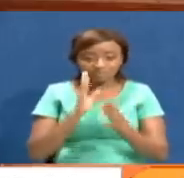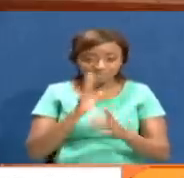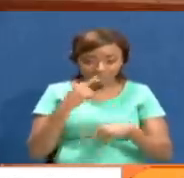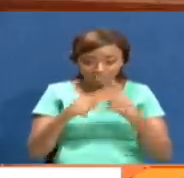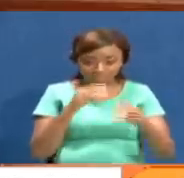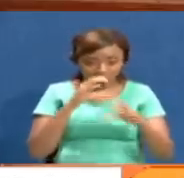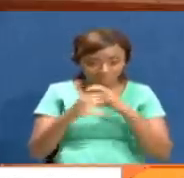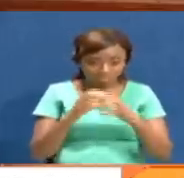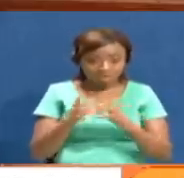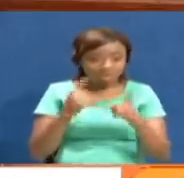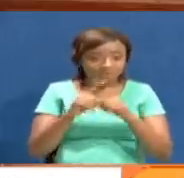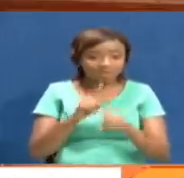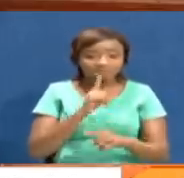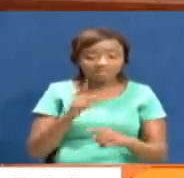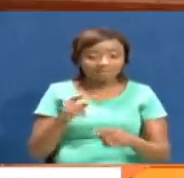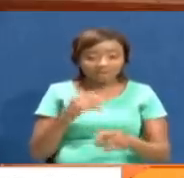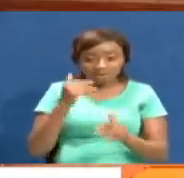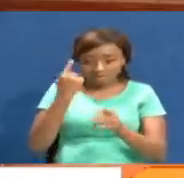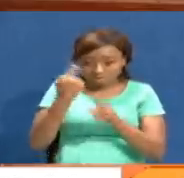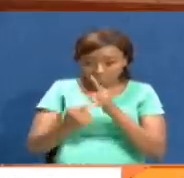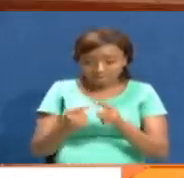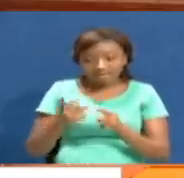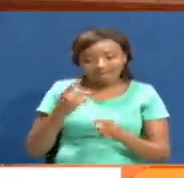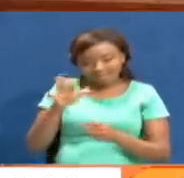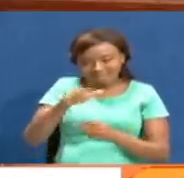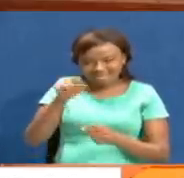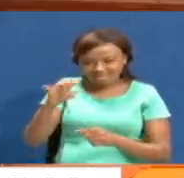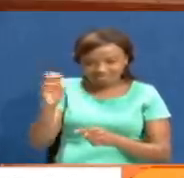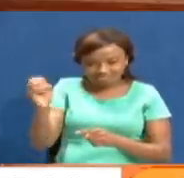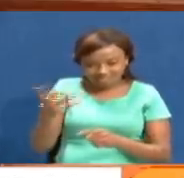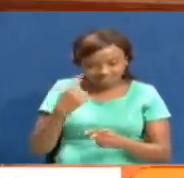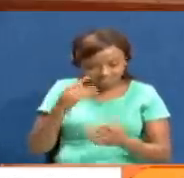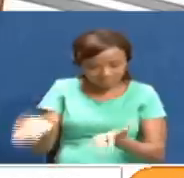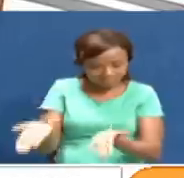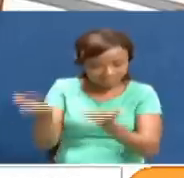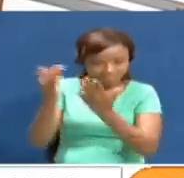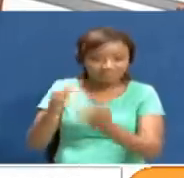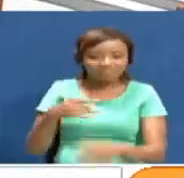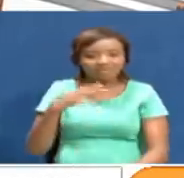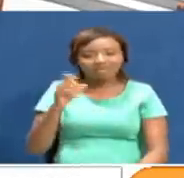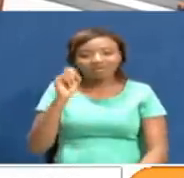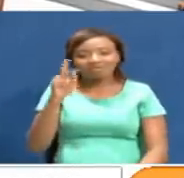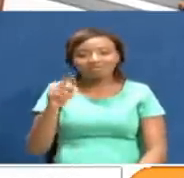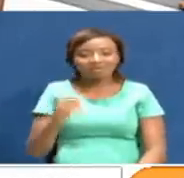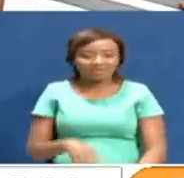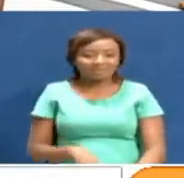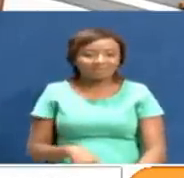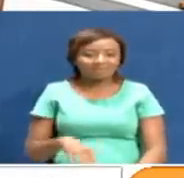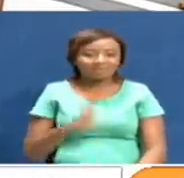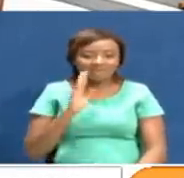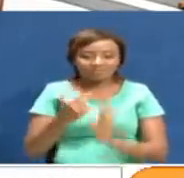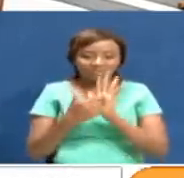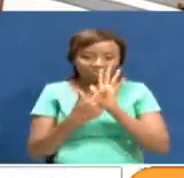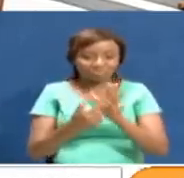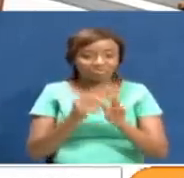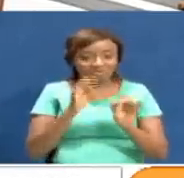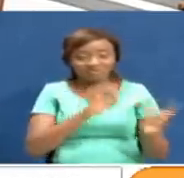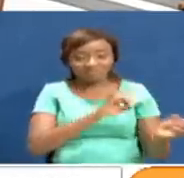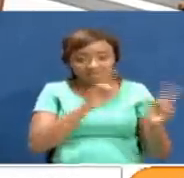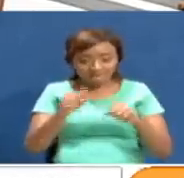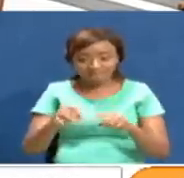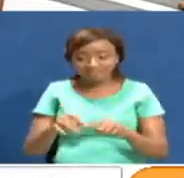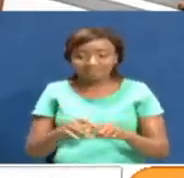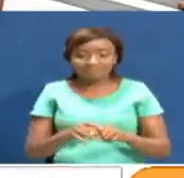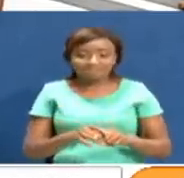talking. Thank you very much. Like you said, Mukuru, in a year's time, yes. I'm going to be, even if you called me earlier than that, I'll show you my development. Come